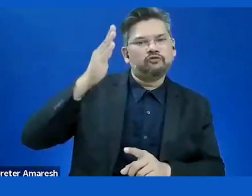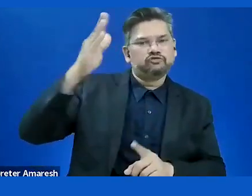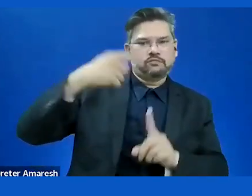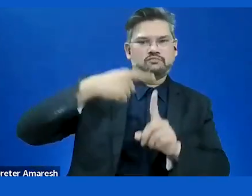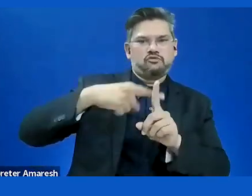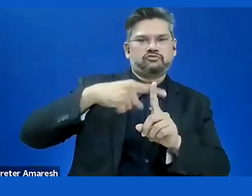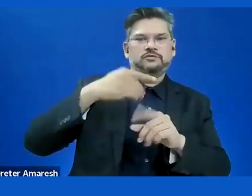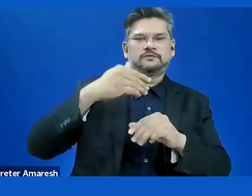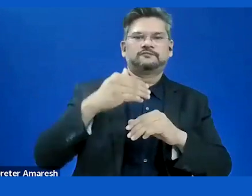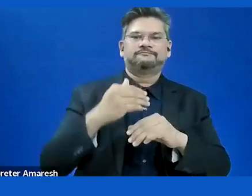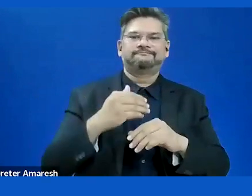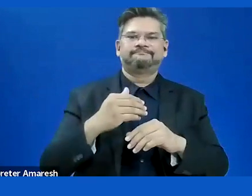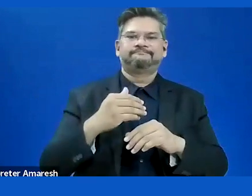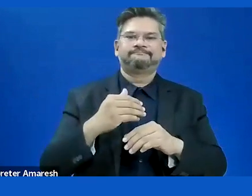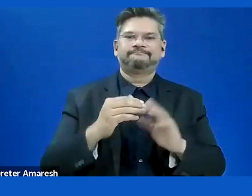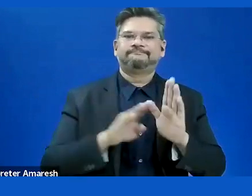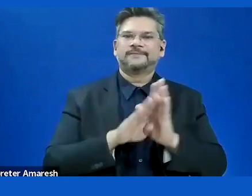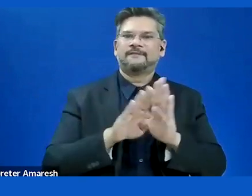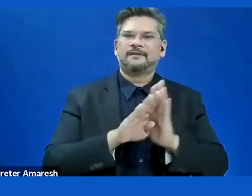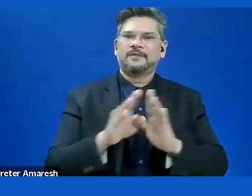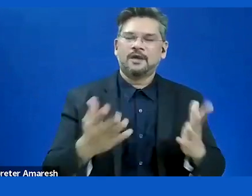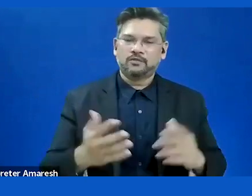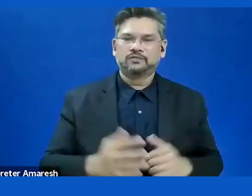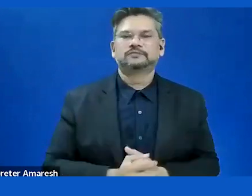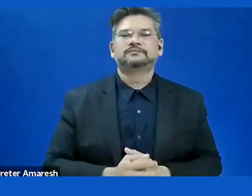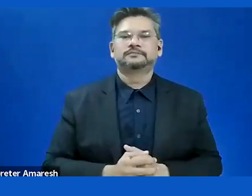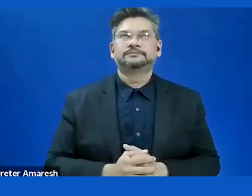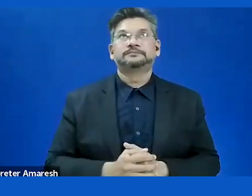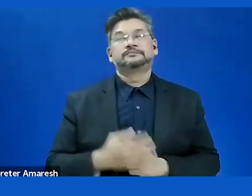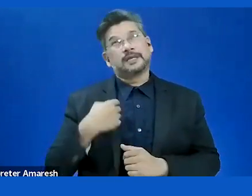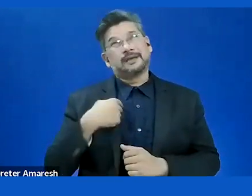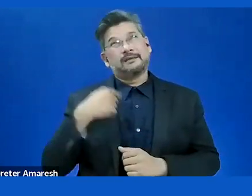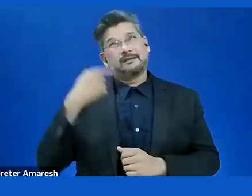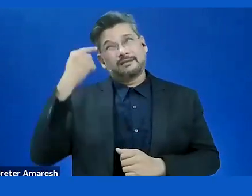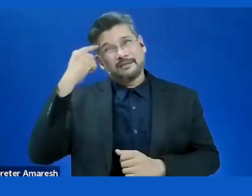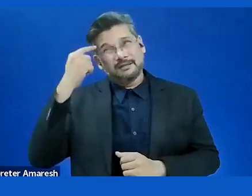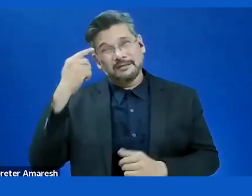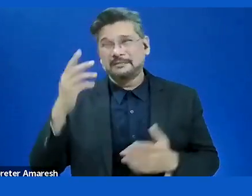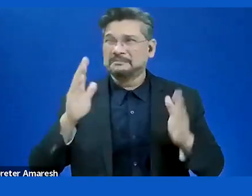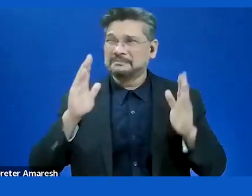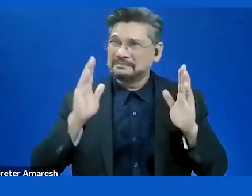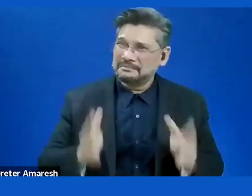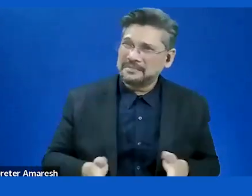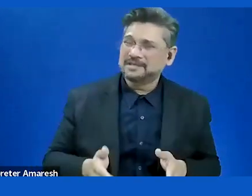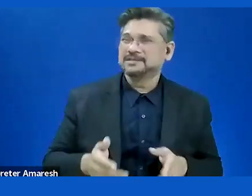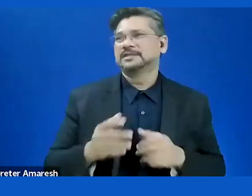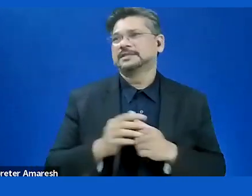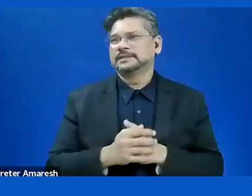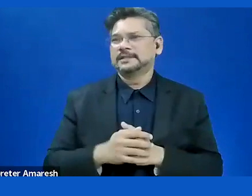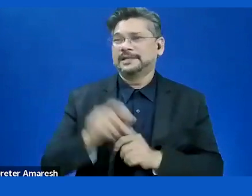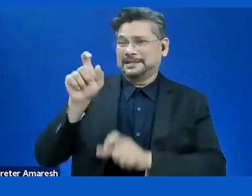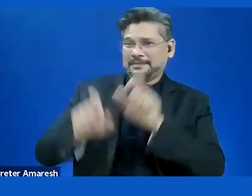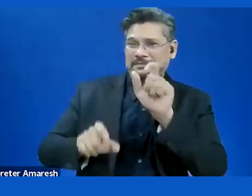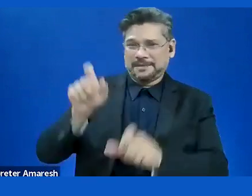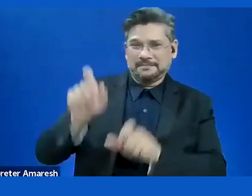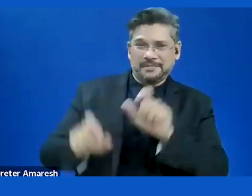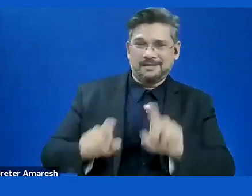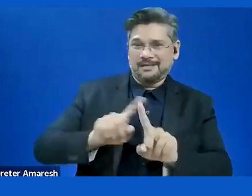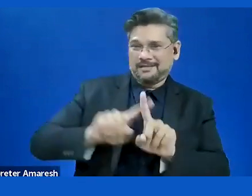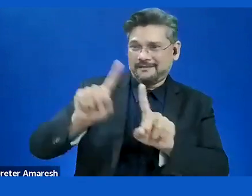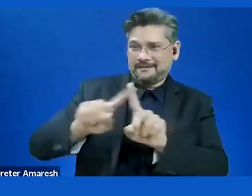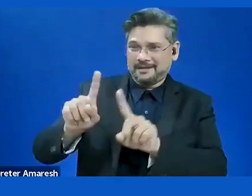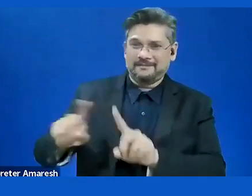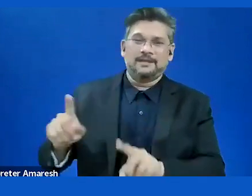think that you need to test it with different persons with different both disabilities and